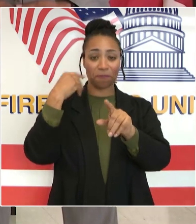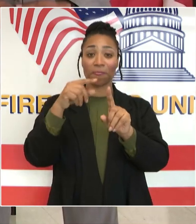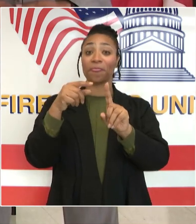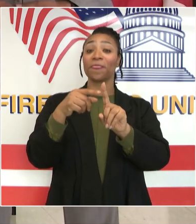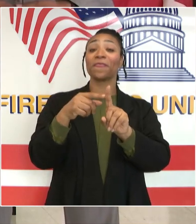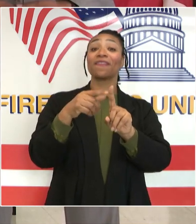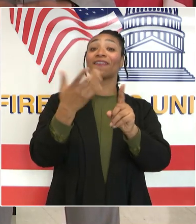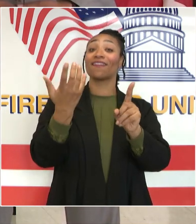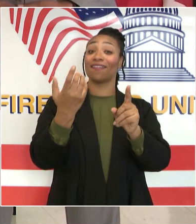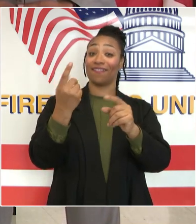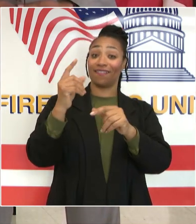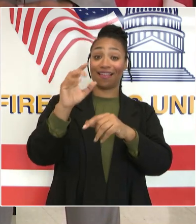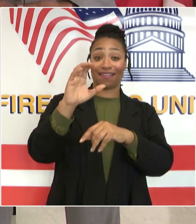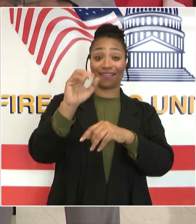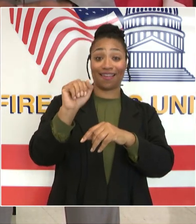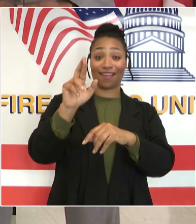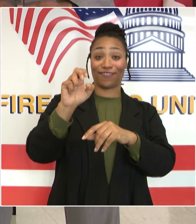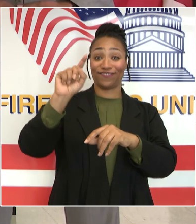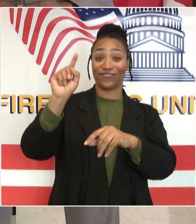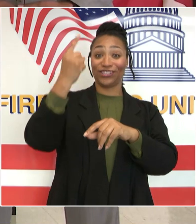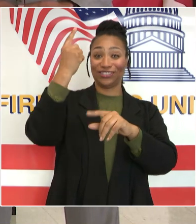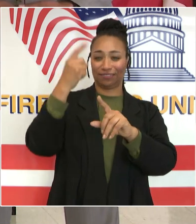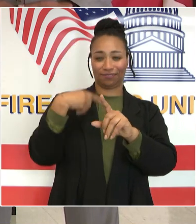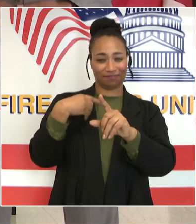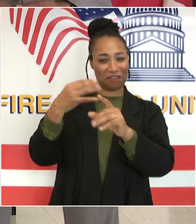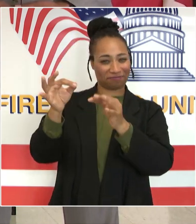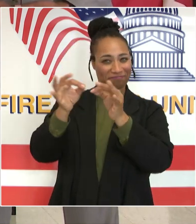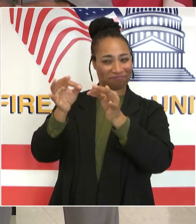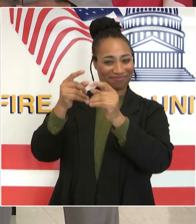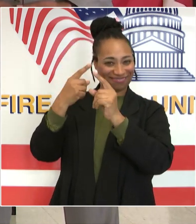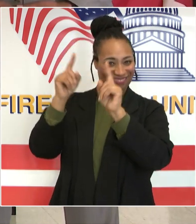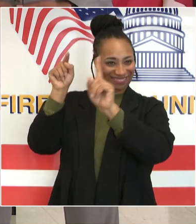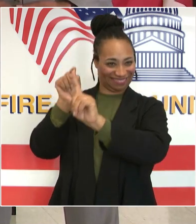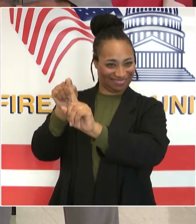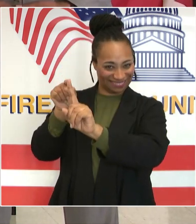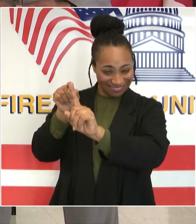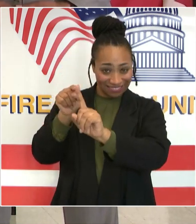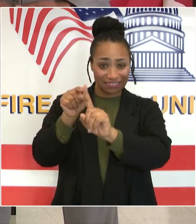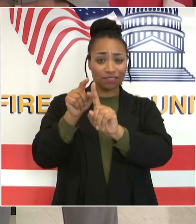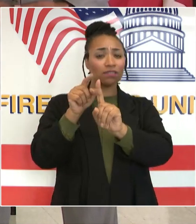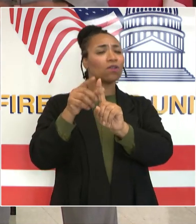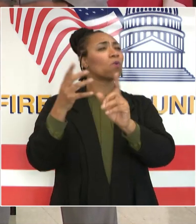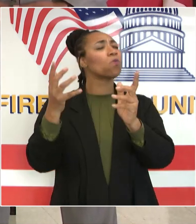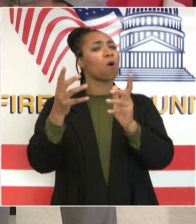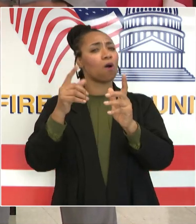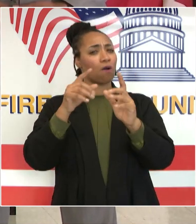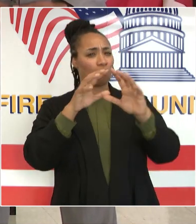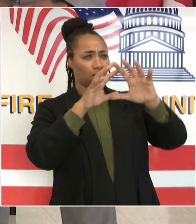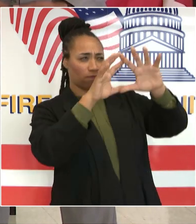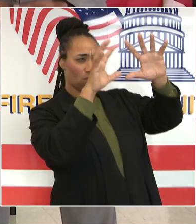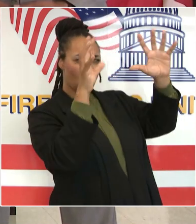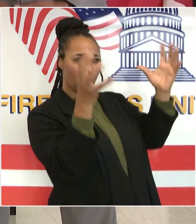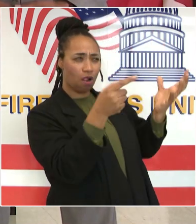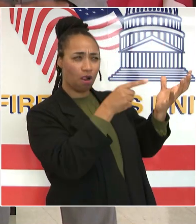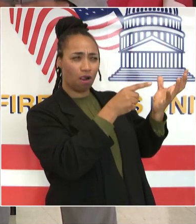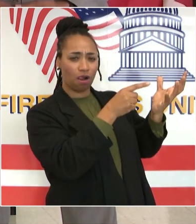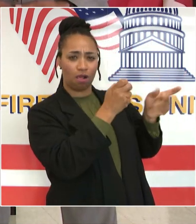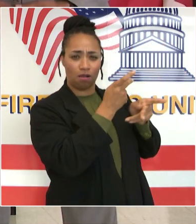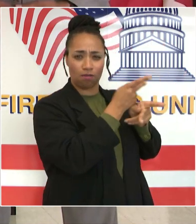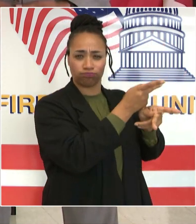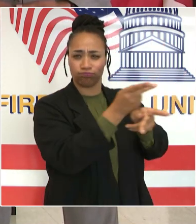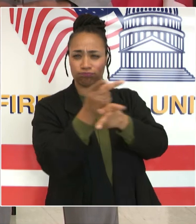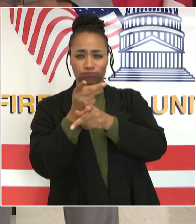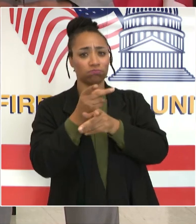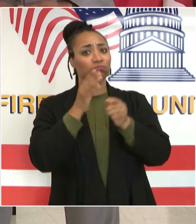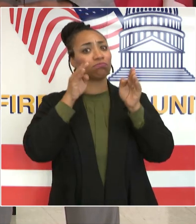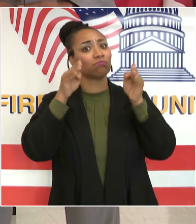system of care for our residents. And we have said it this way at DC Fire and EMS for as long as